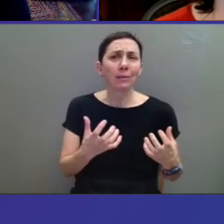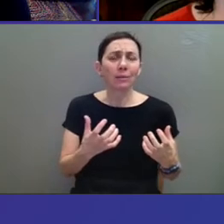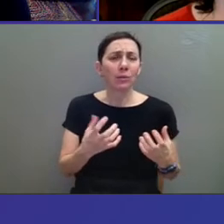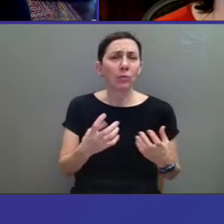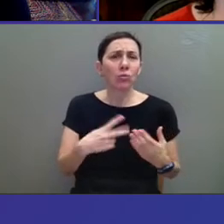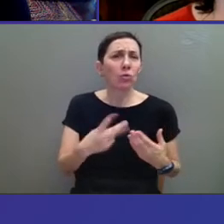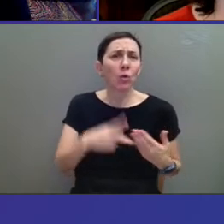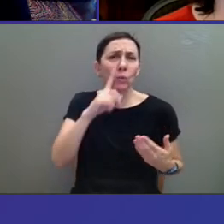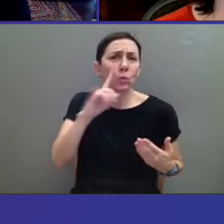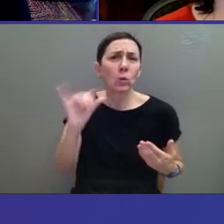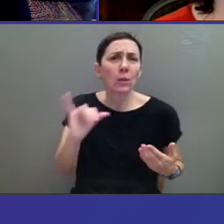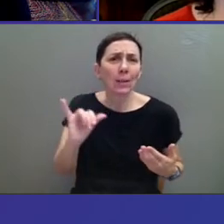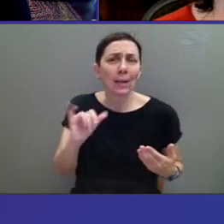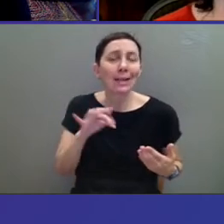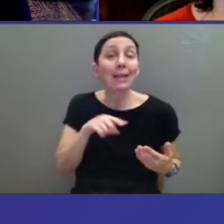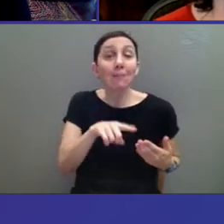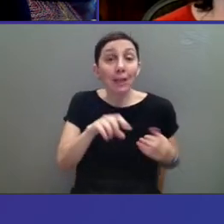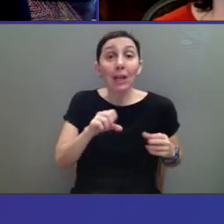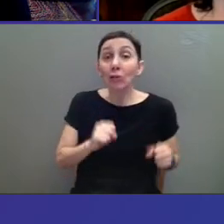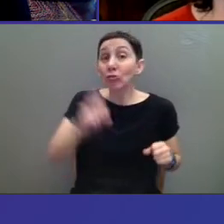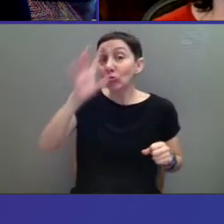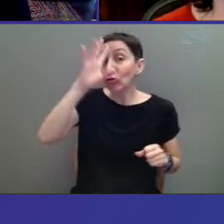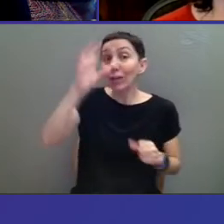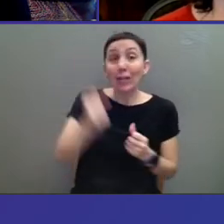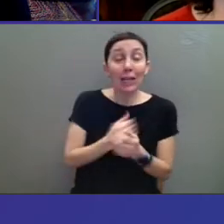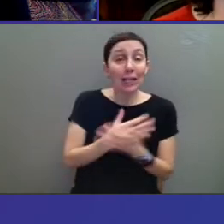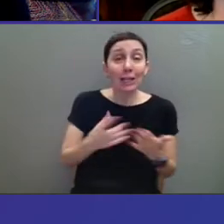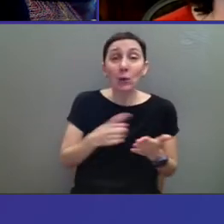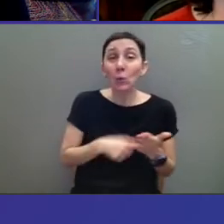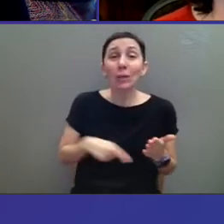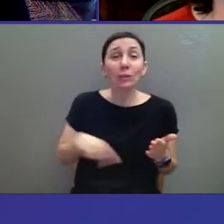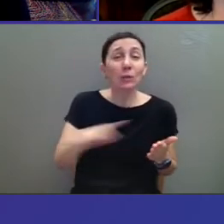be? If they could have had their way, what would it have been like?